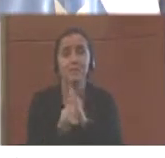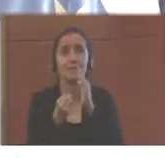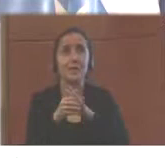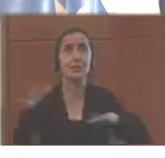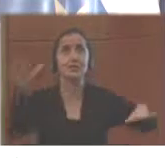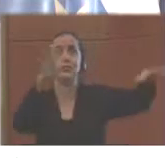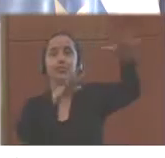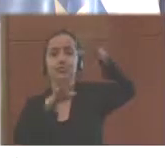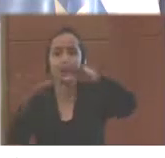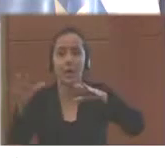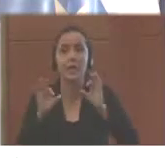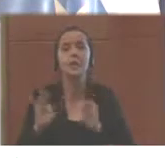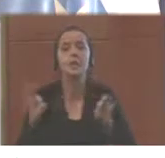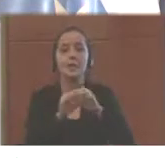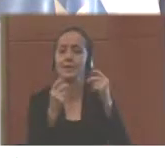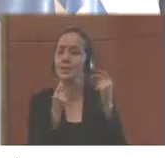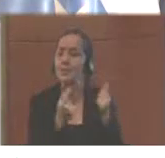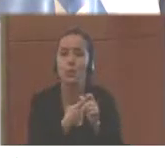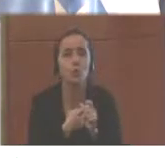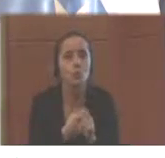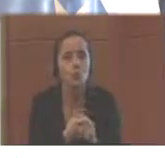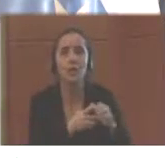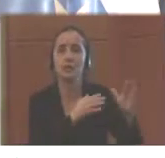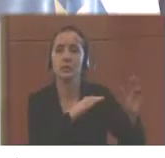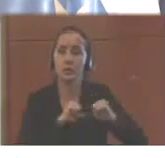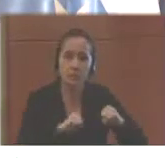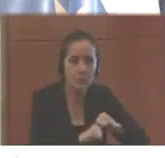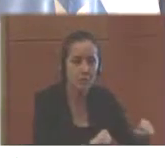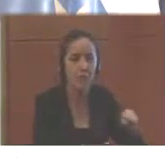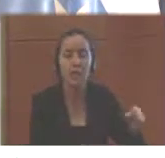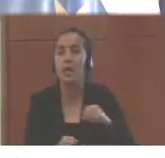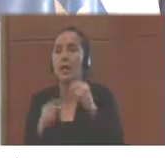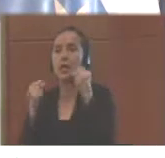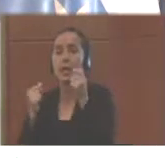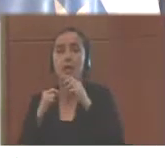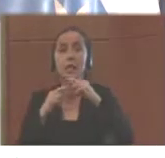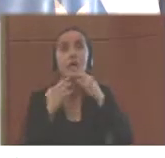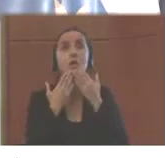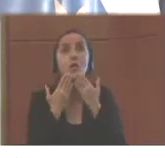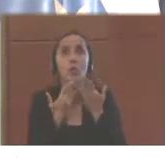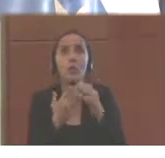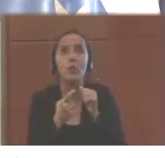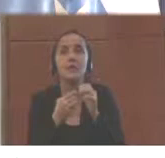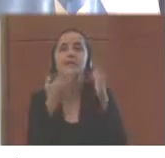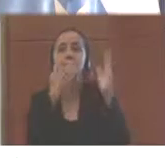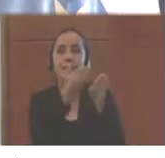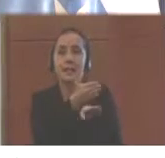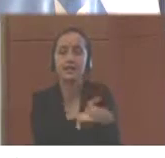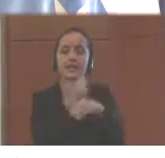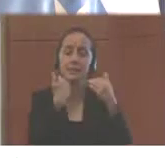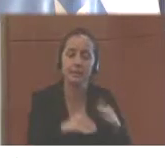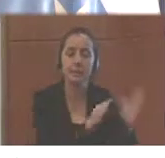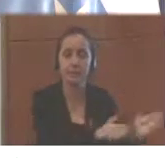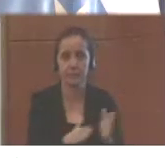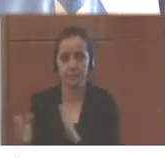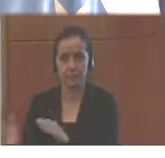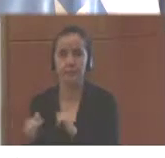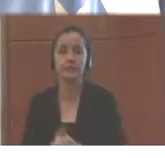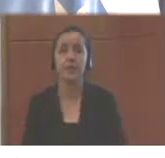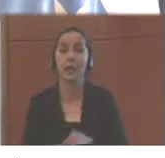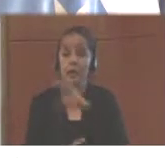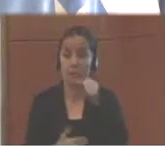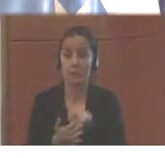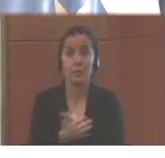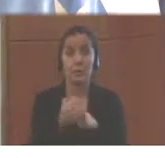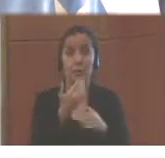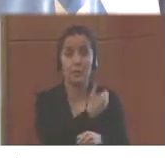of disasters in the region, there is a need to disseminate, have a more agile response and greater prevention of this